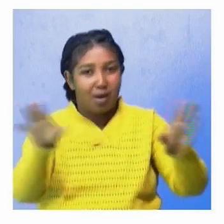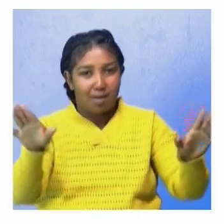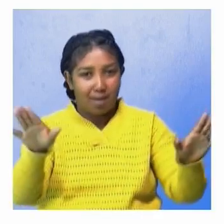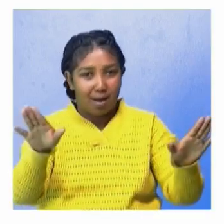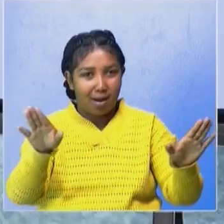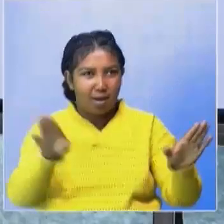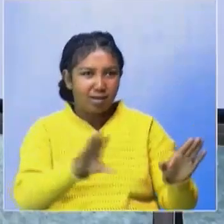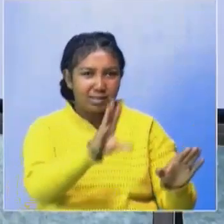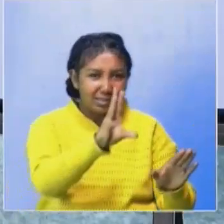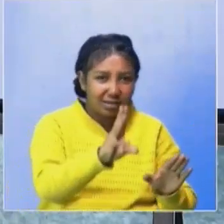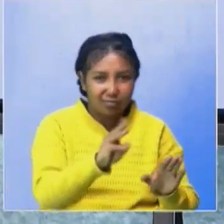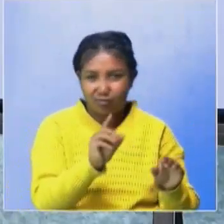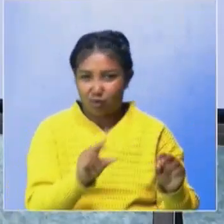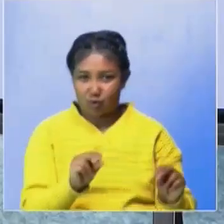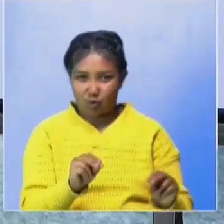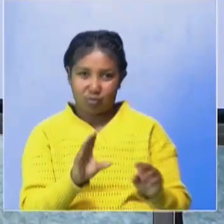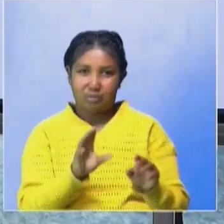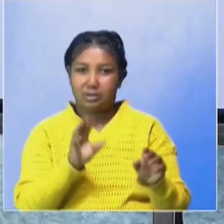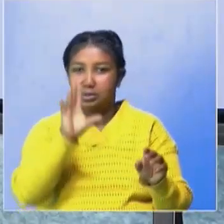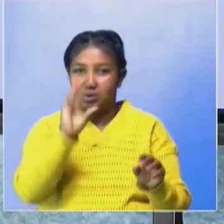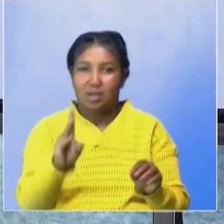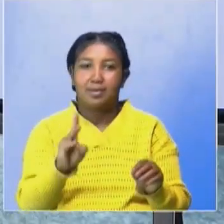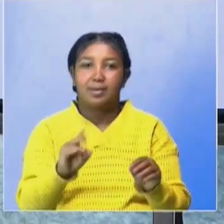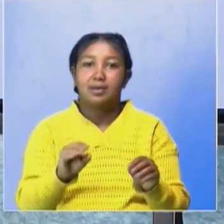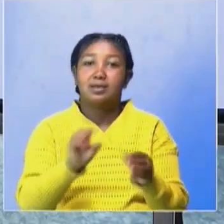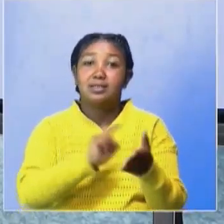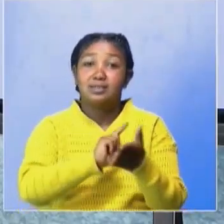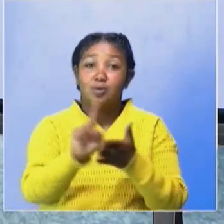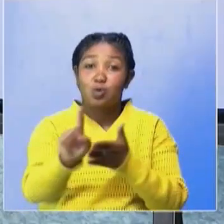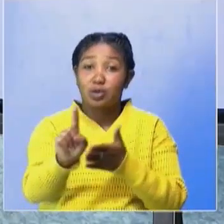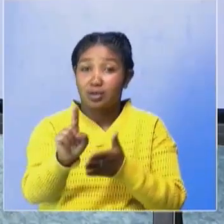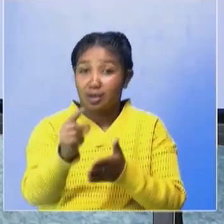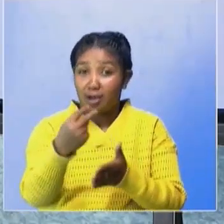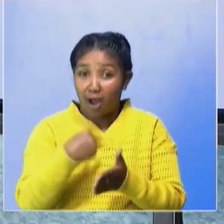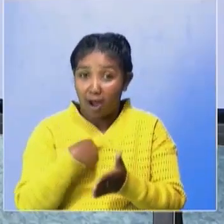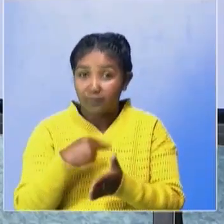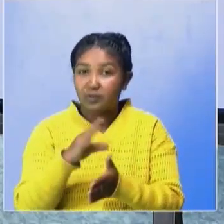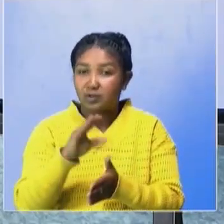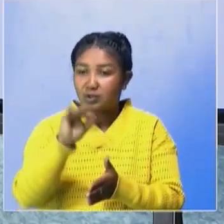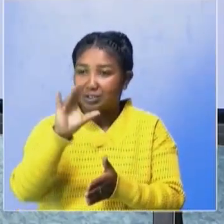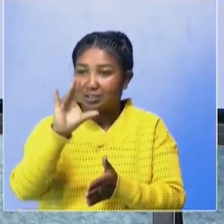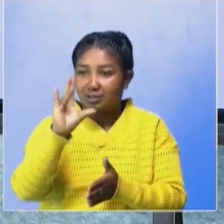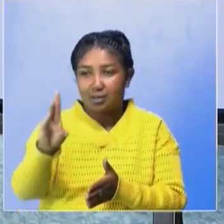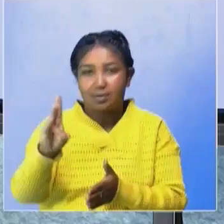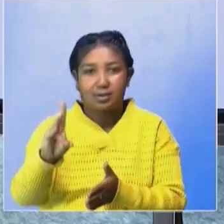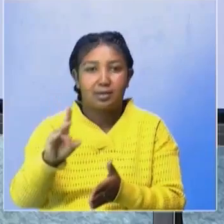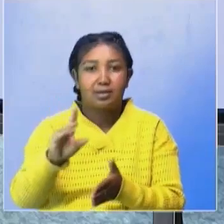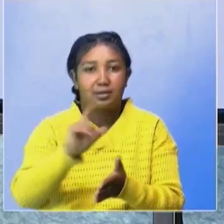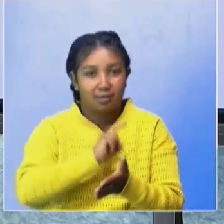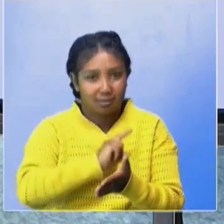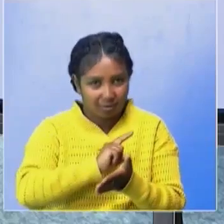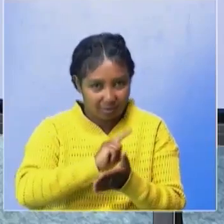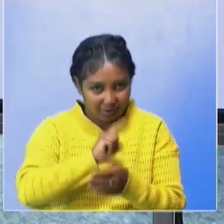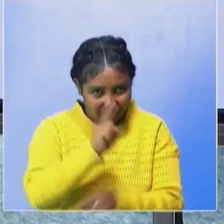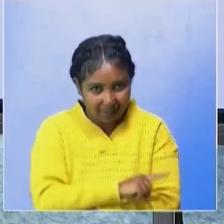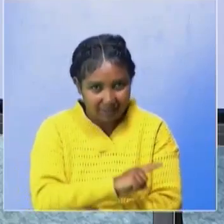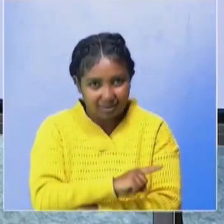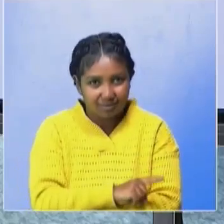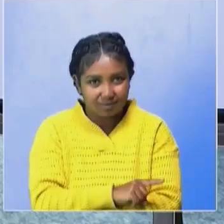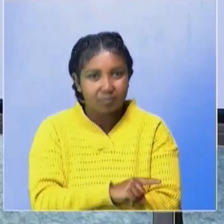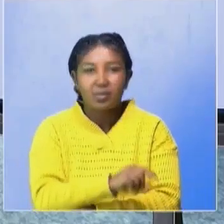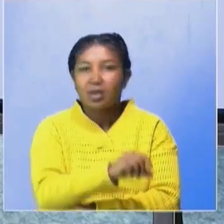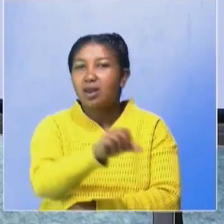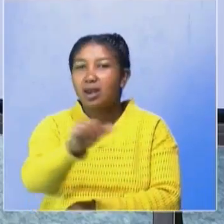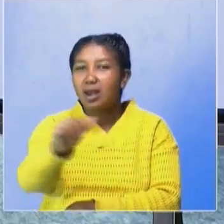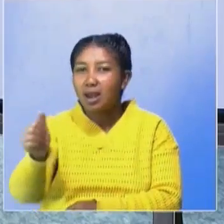Here it is. The week has 7 days. Let us continue. Do you know